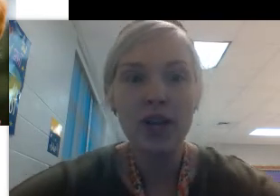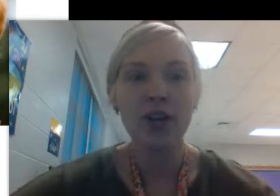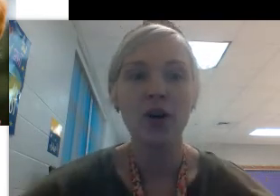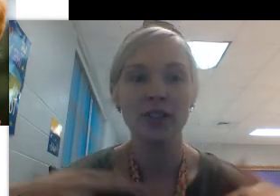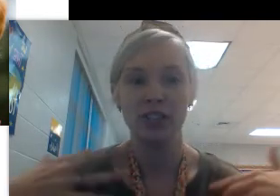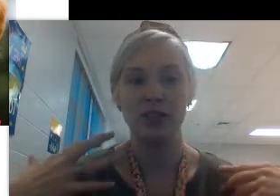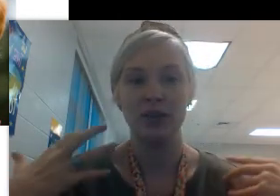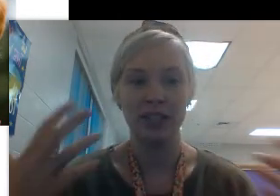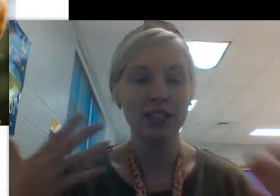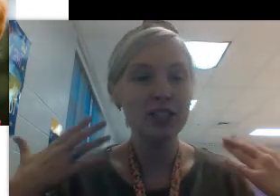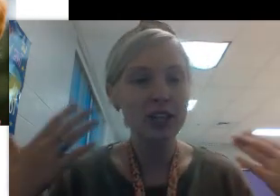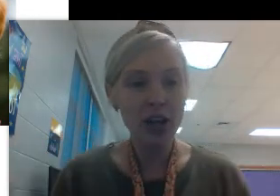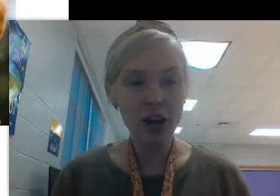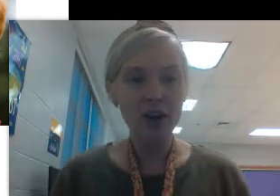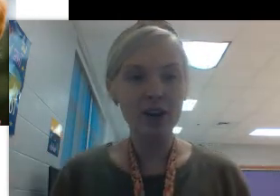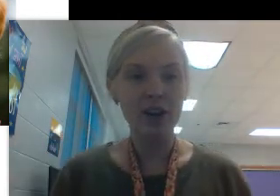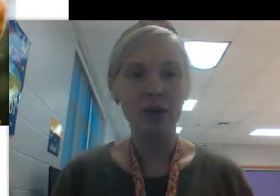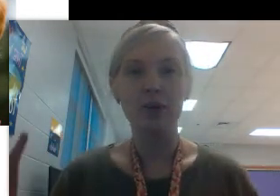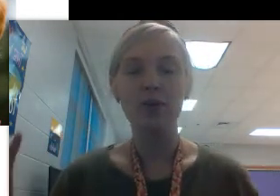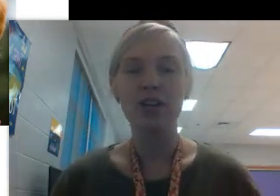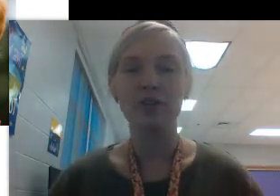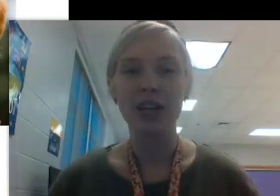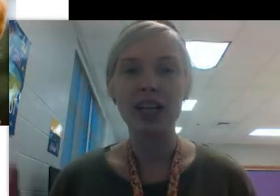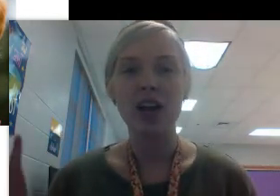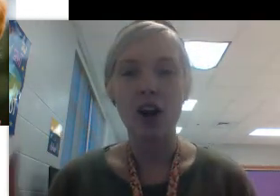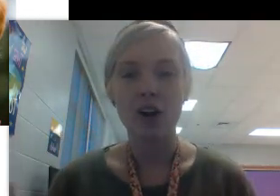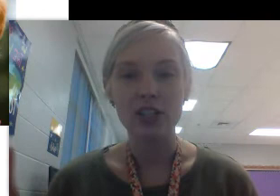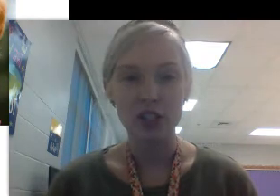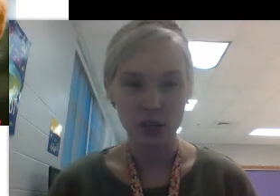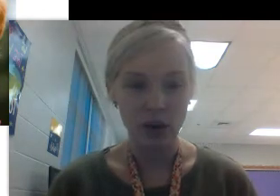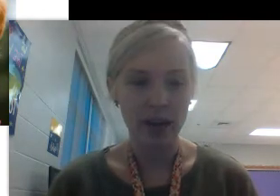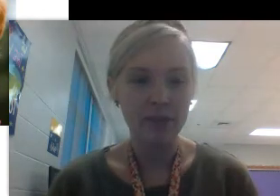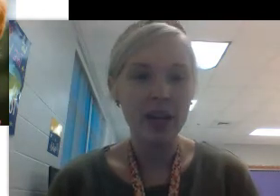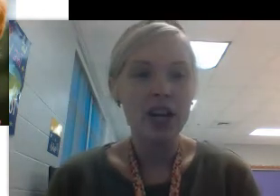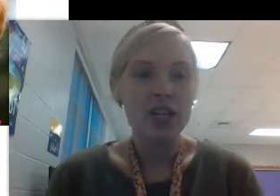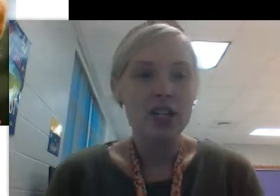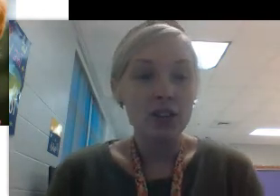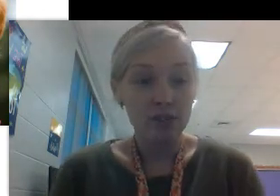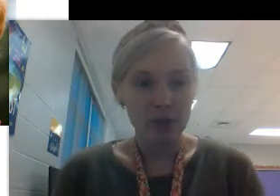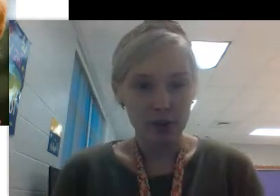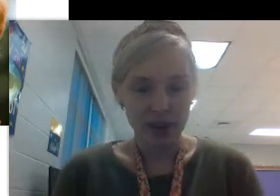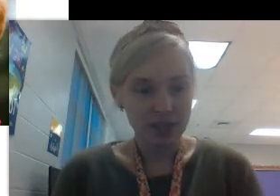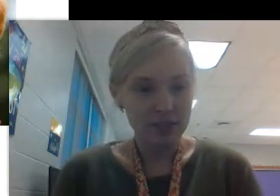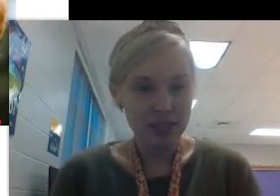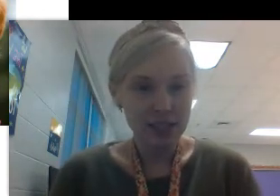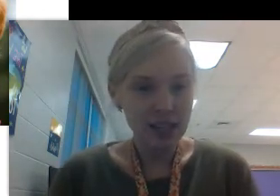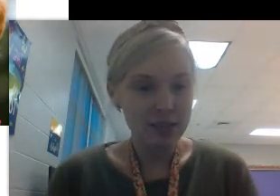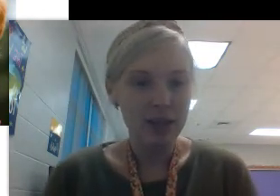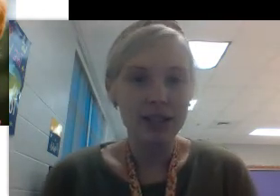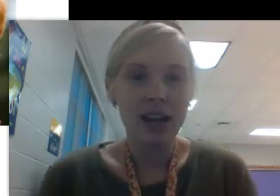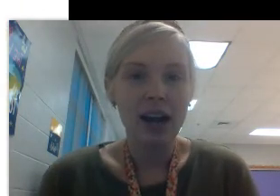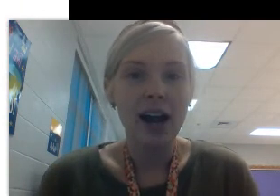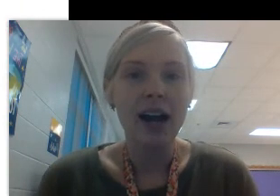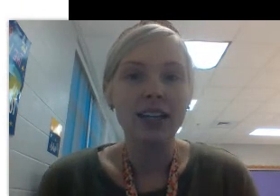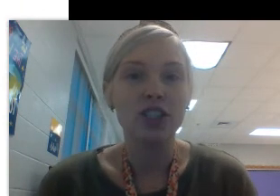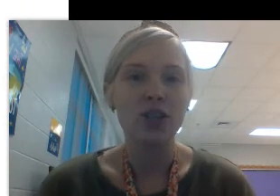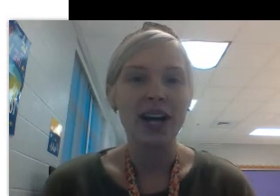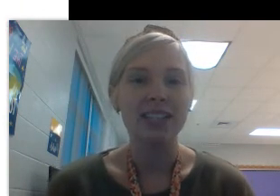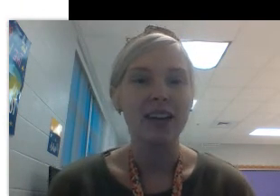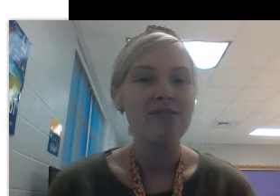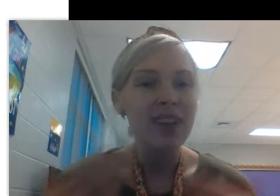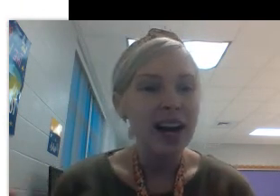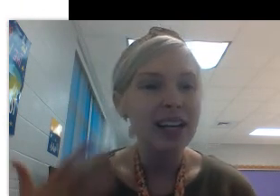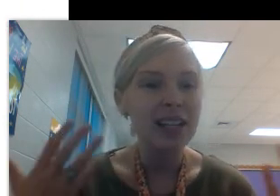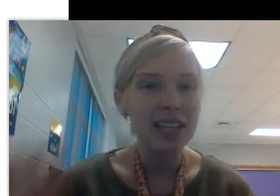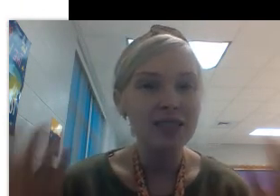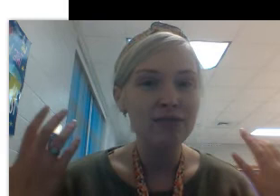that we are going to need to know when we are reading our story. So for the rest of this assignment, I need you